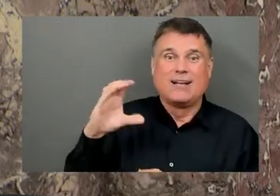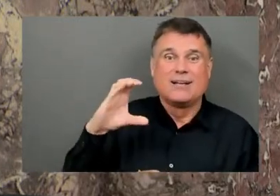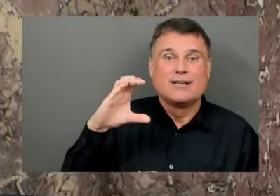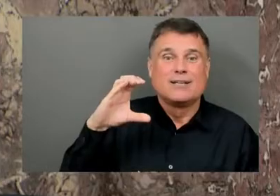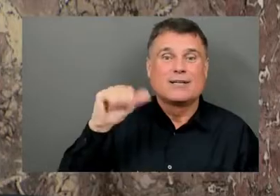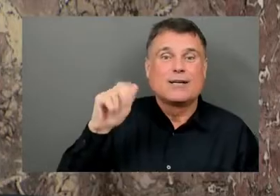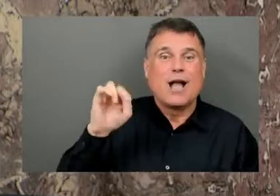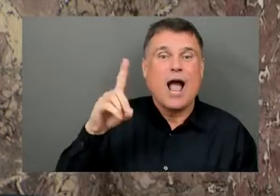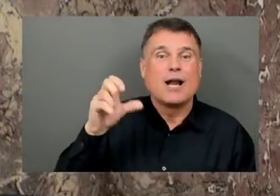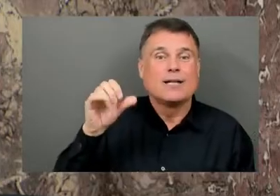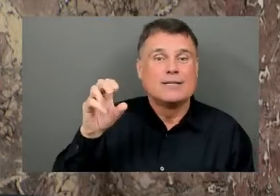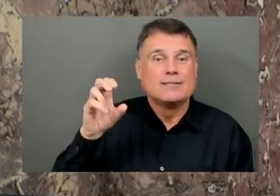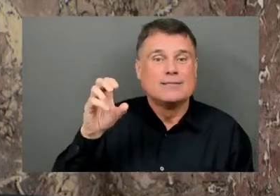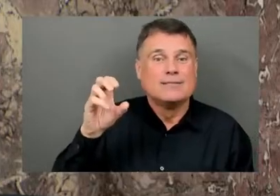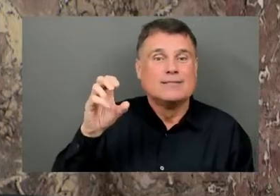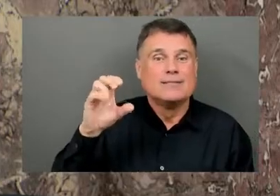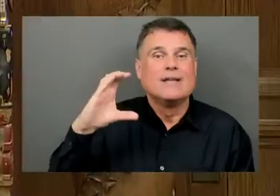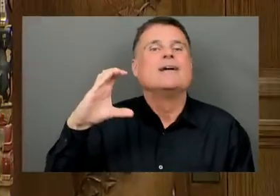Speaker.